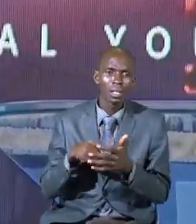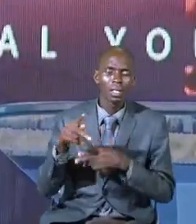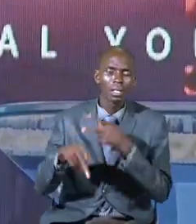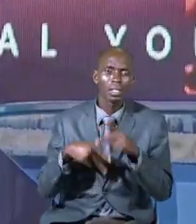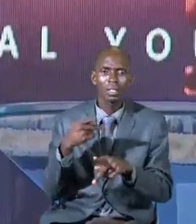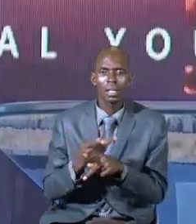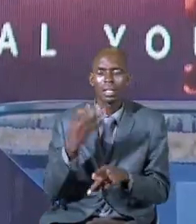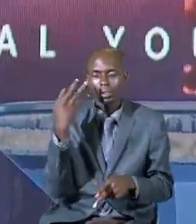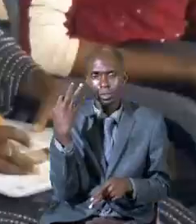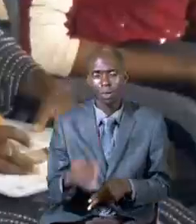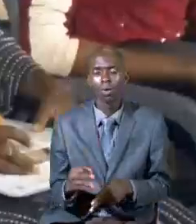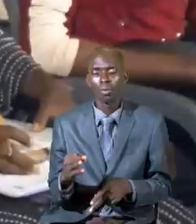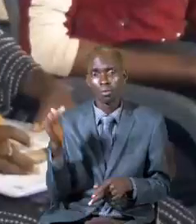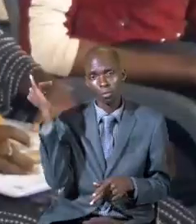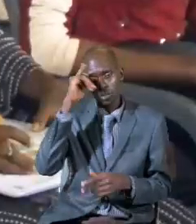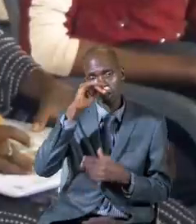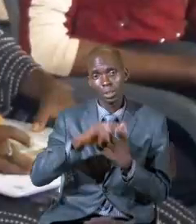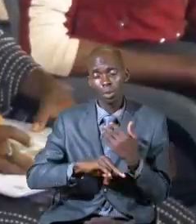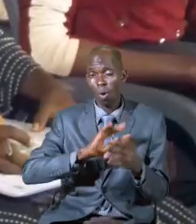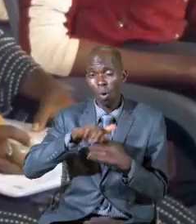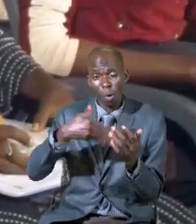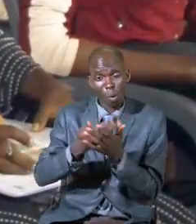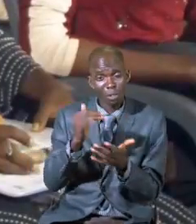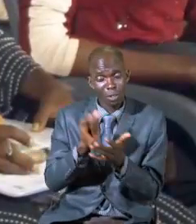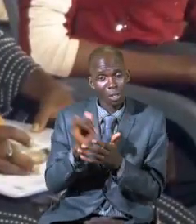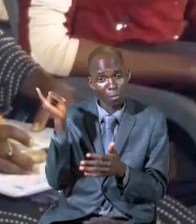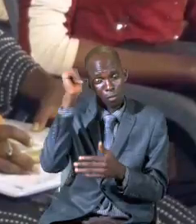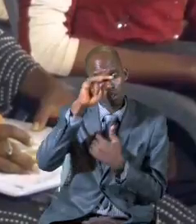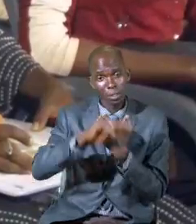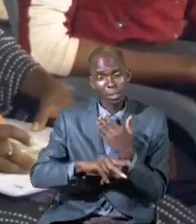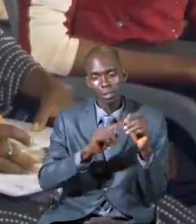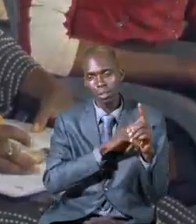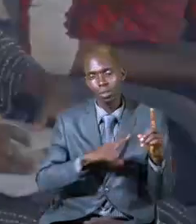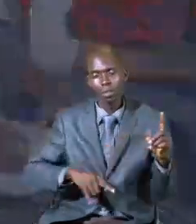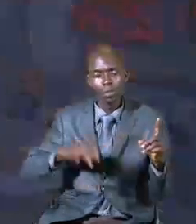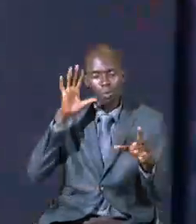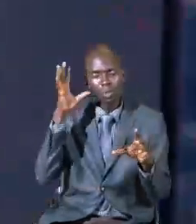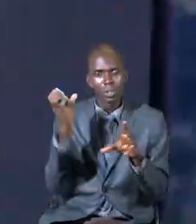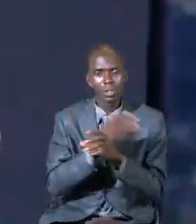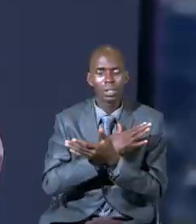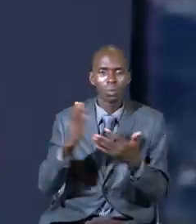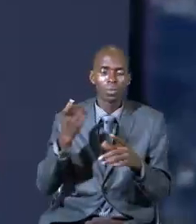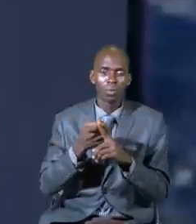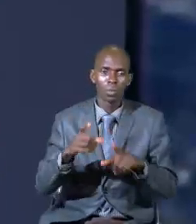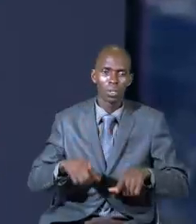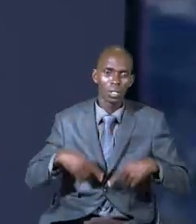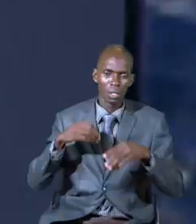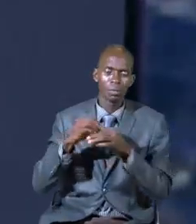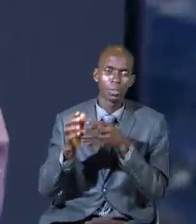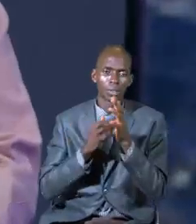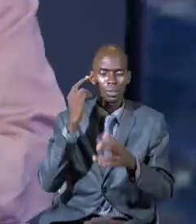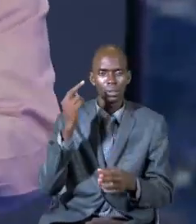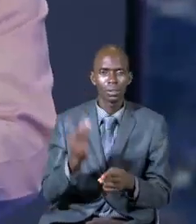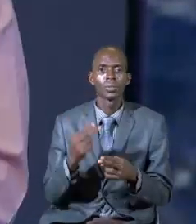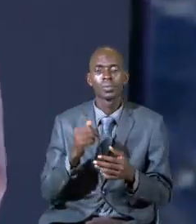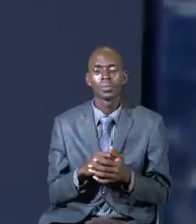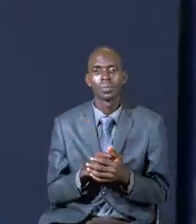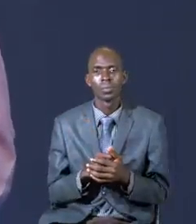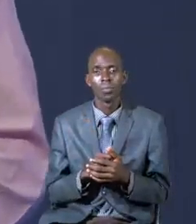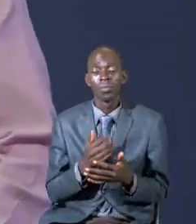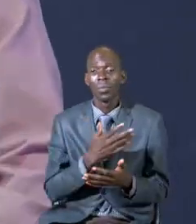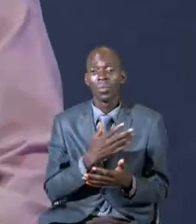life tonight in Jesus' name. And the scorner is an abomination to men. The scorner, the one